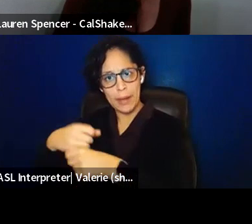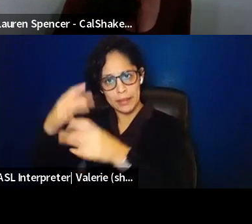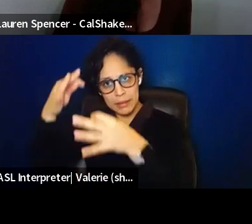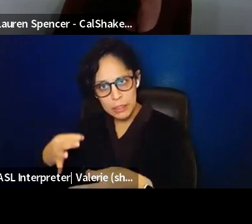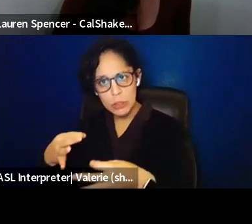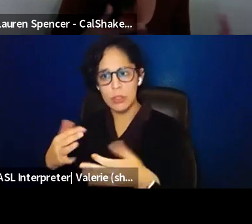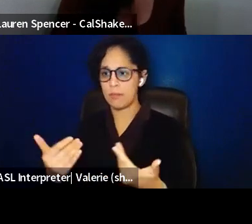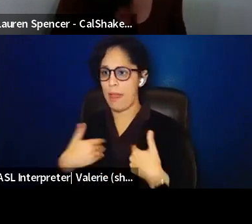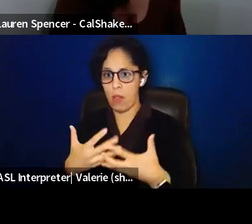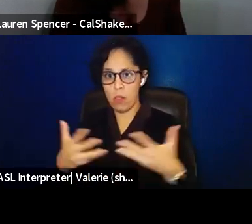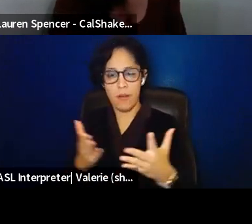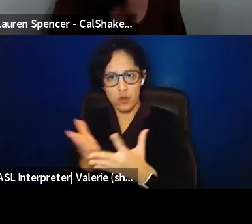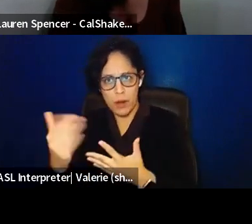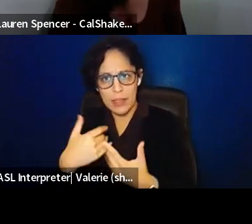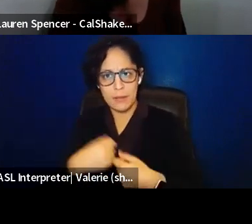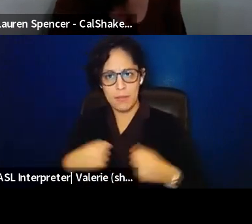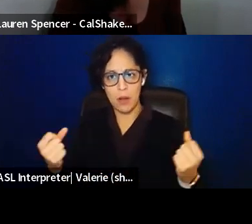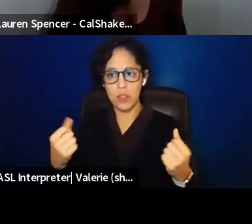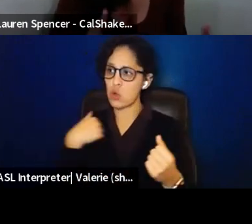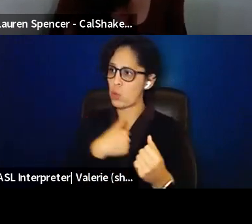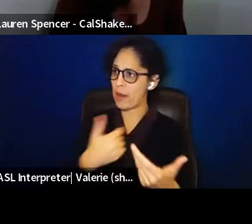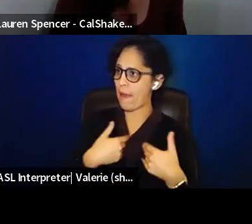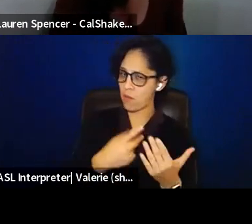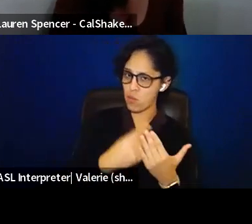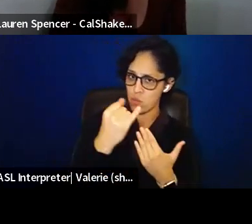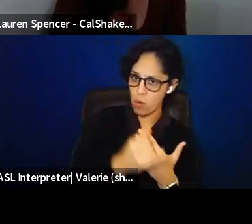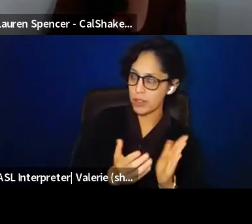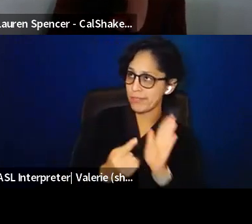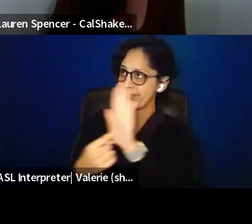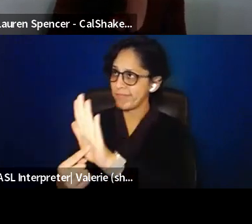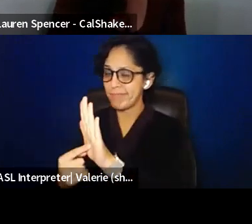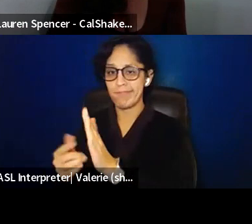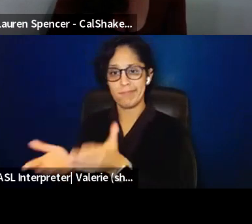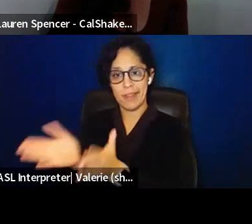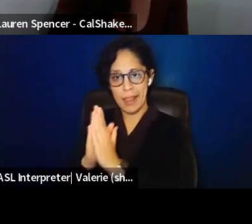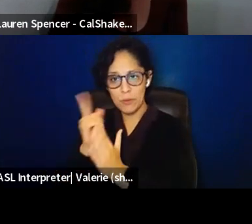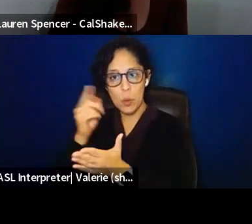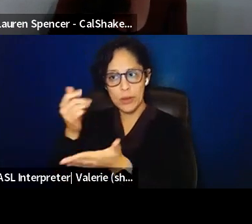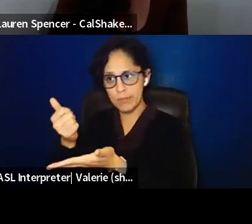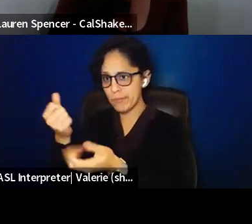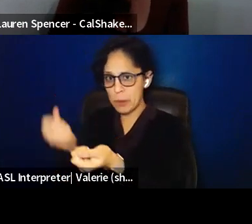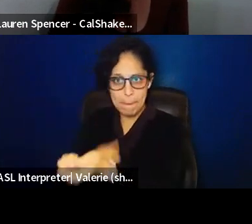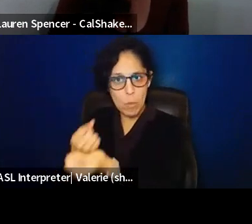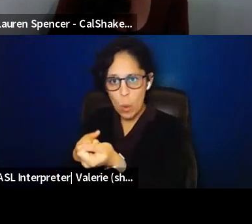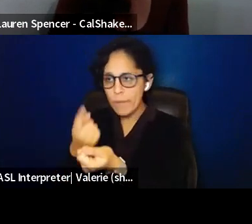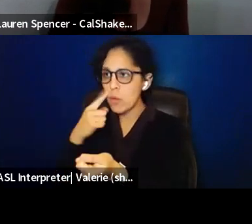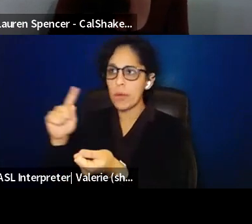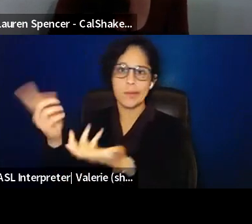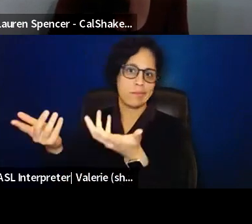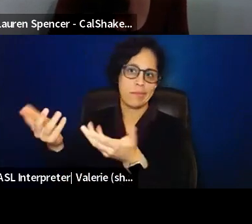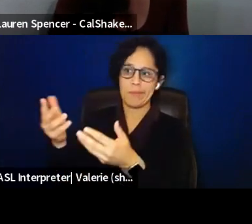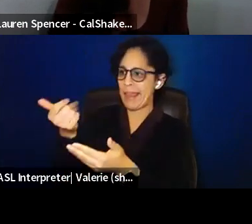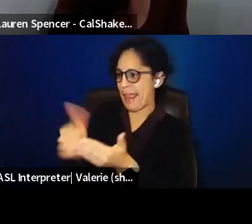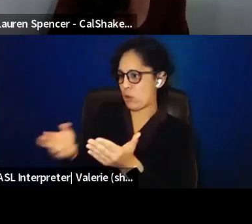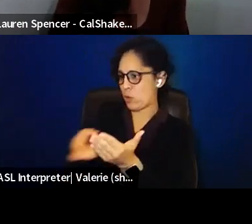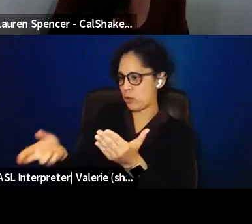transparency. We can bring projects to them and ask for support around resources, whether they be financial or otherwise. And there